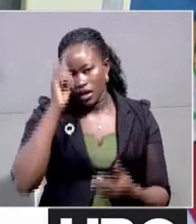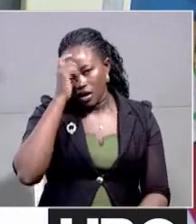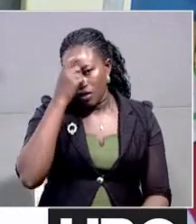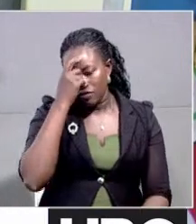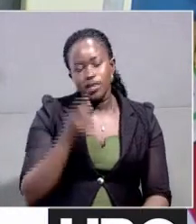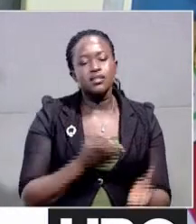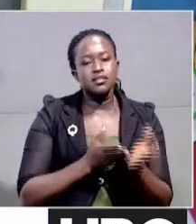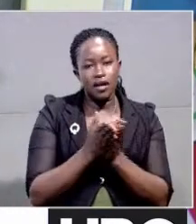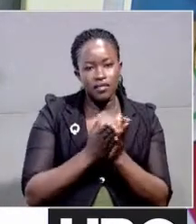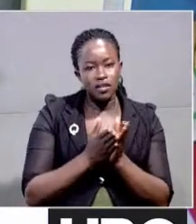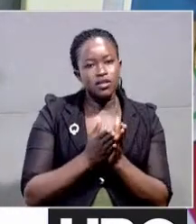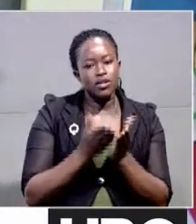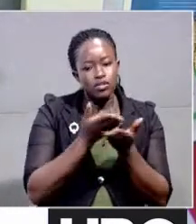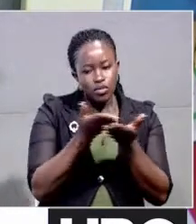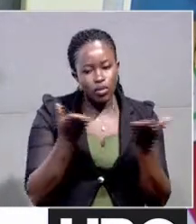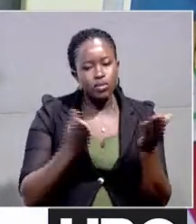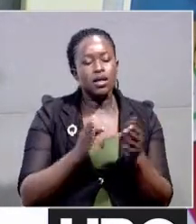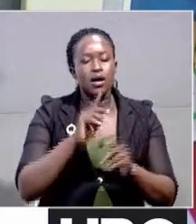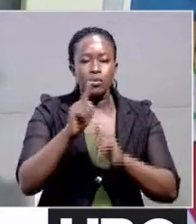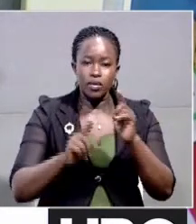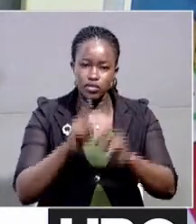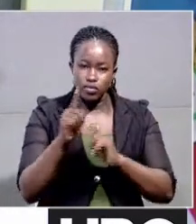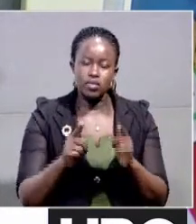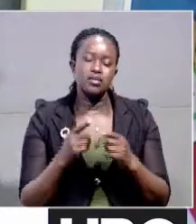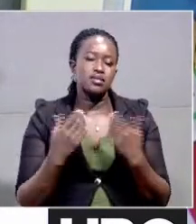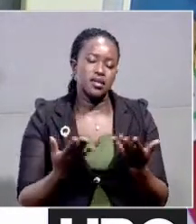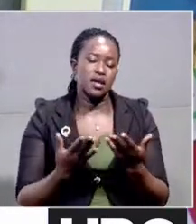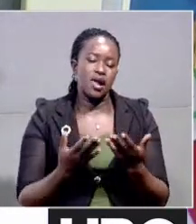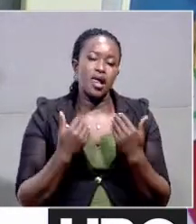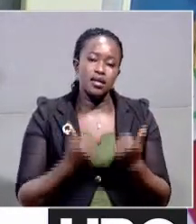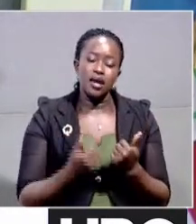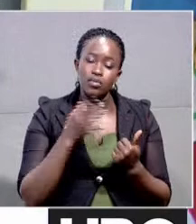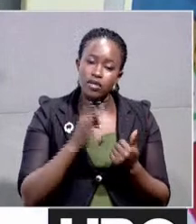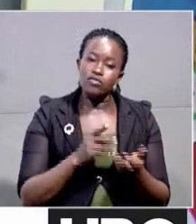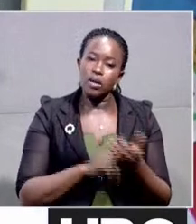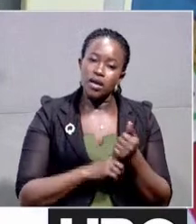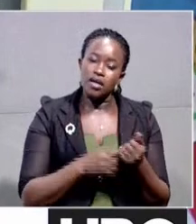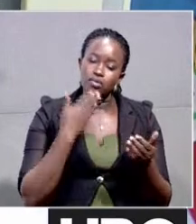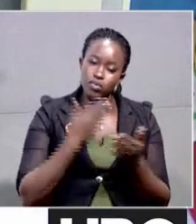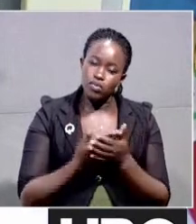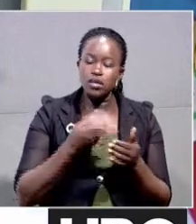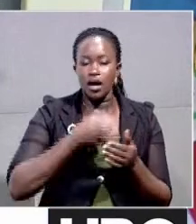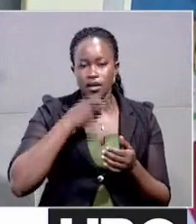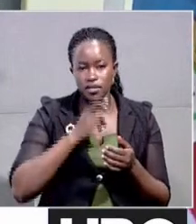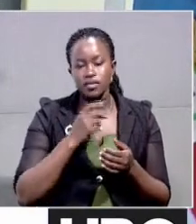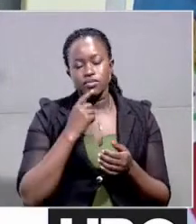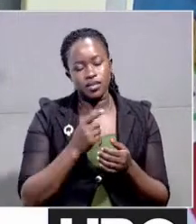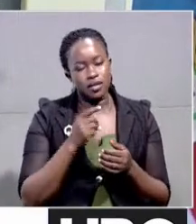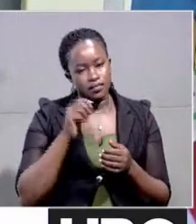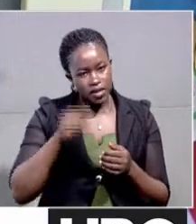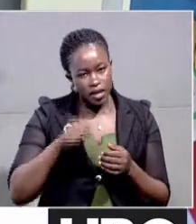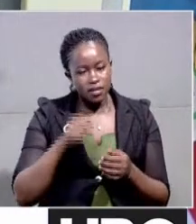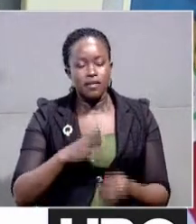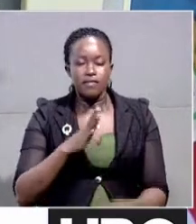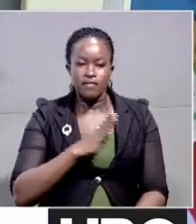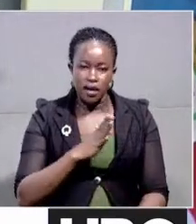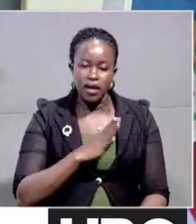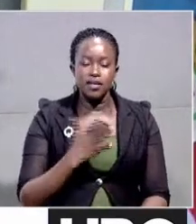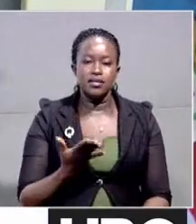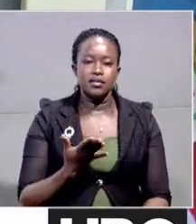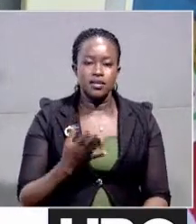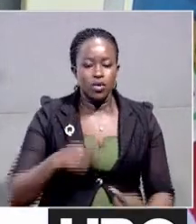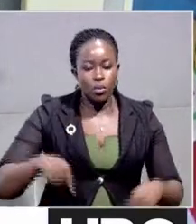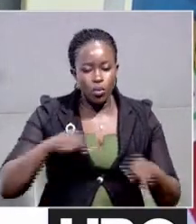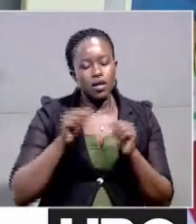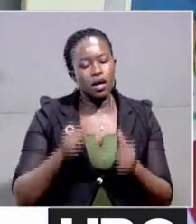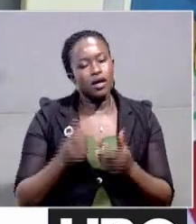You know, those are the questions. And once we have good answers, then we say, okay, fine. If that's the case, yes, we can afford to